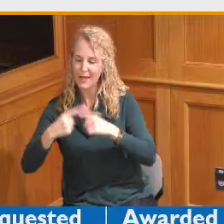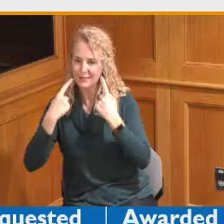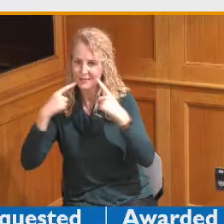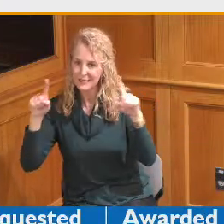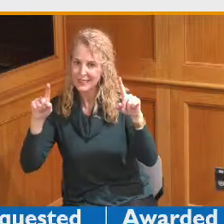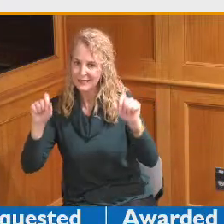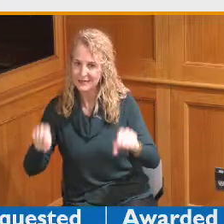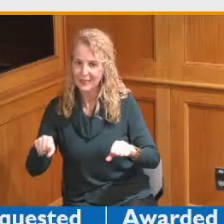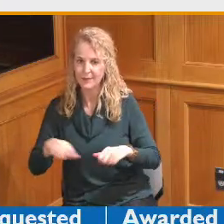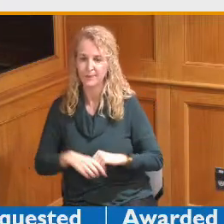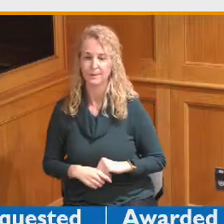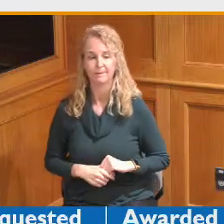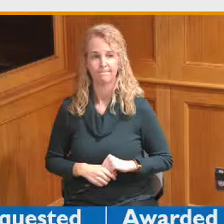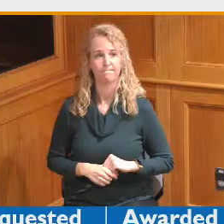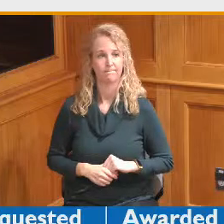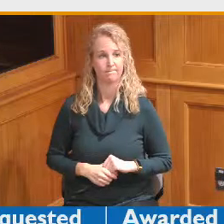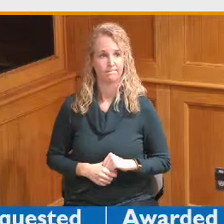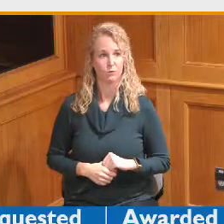employment barriers.